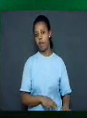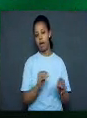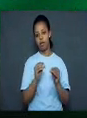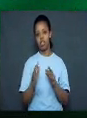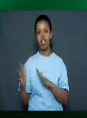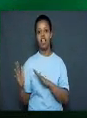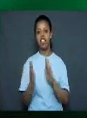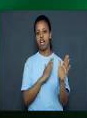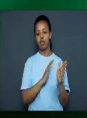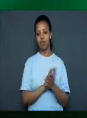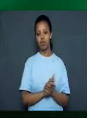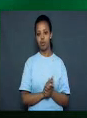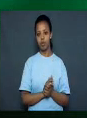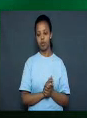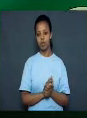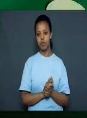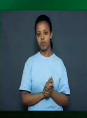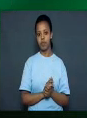Students, let's get ready.